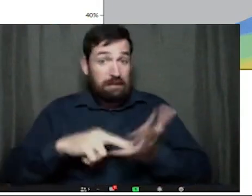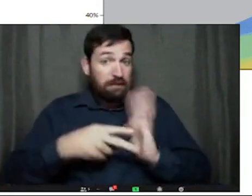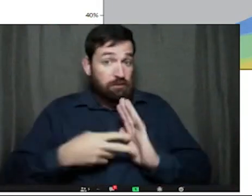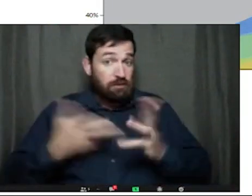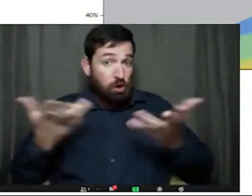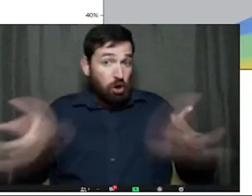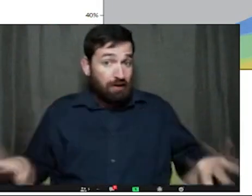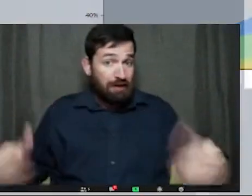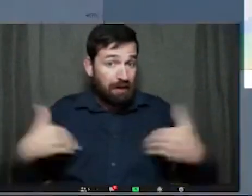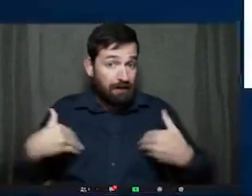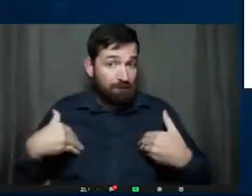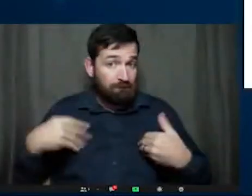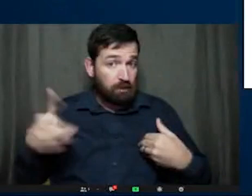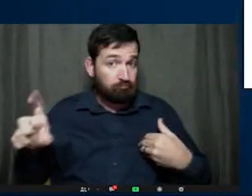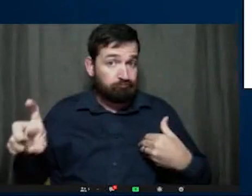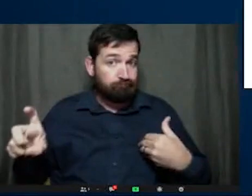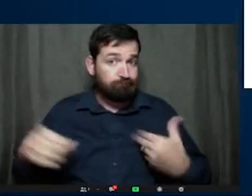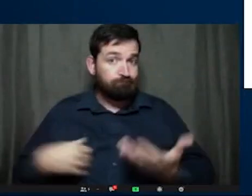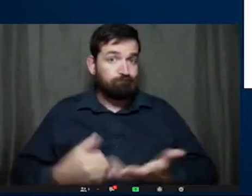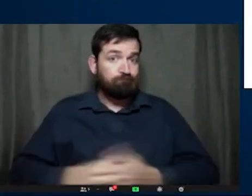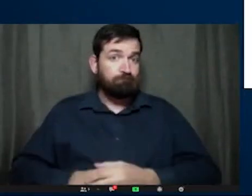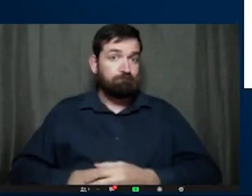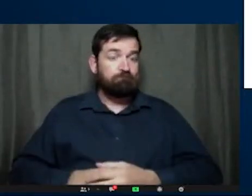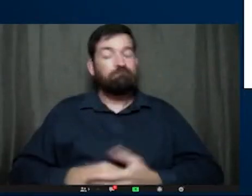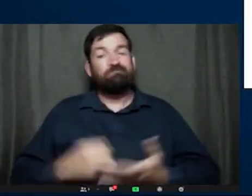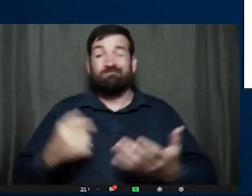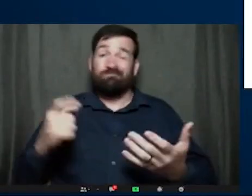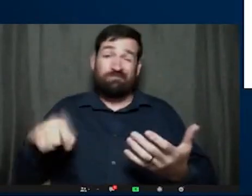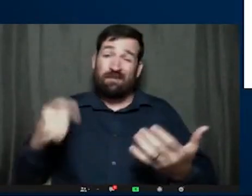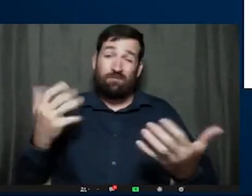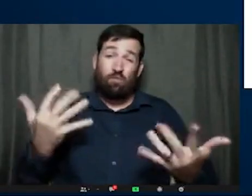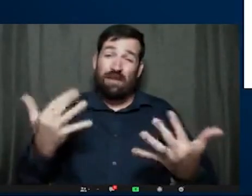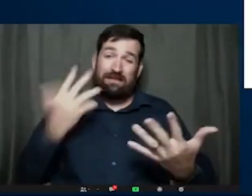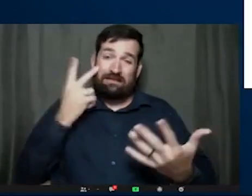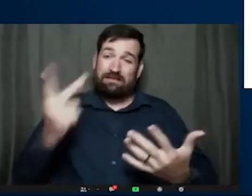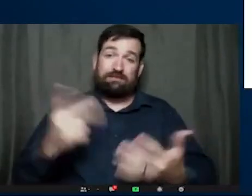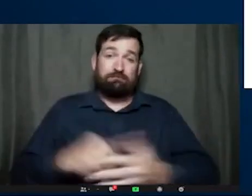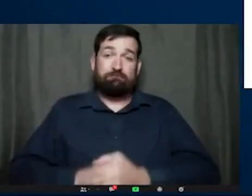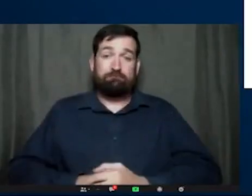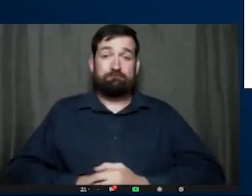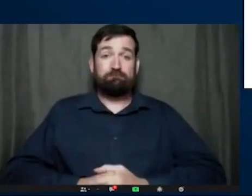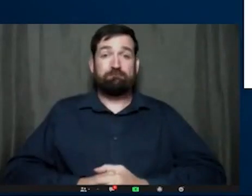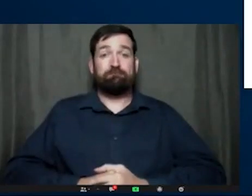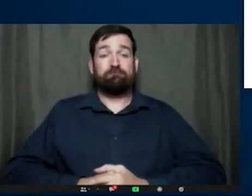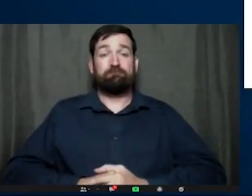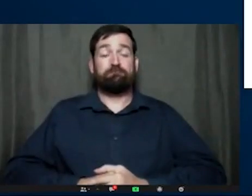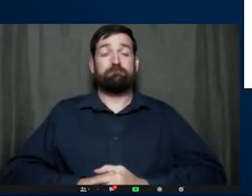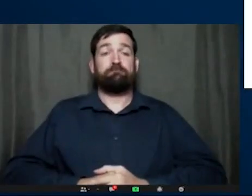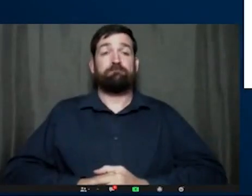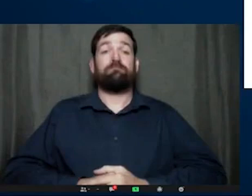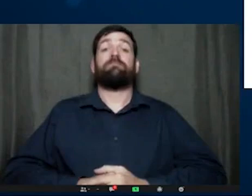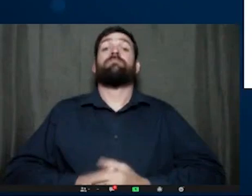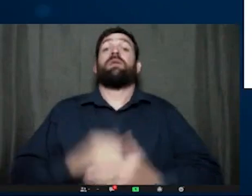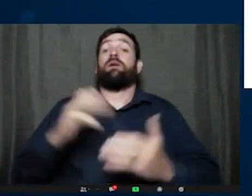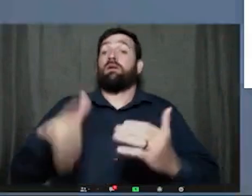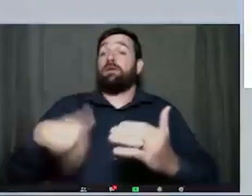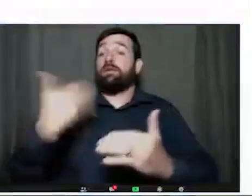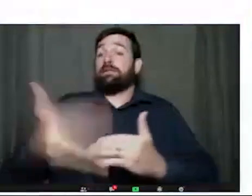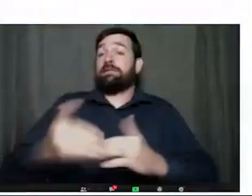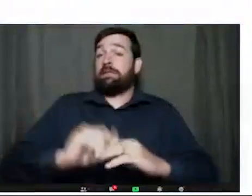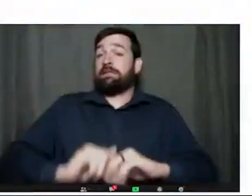That's just something that we'll have to wait and see for their next weekly report. So if we move on to the next slide, forgive